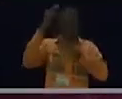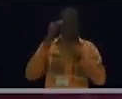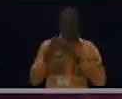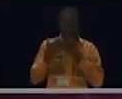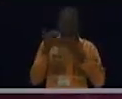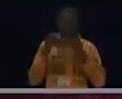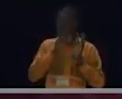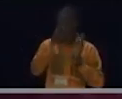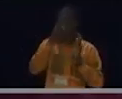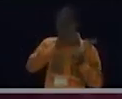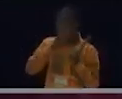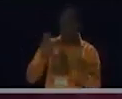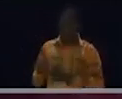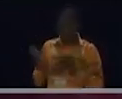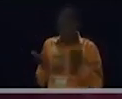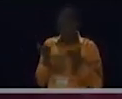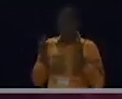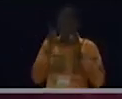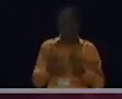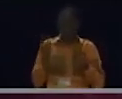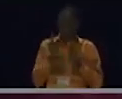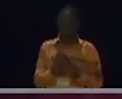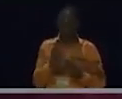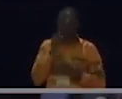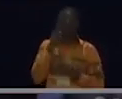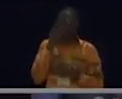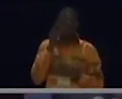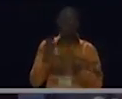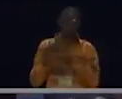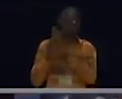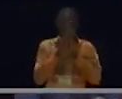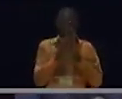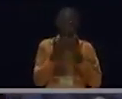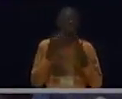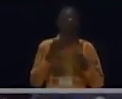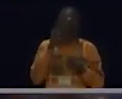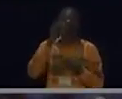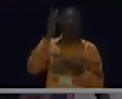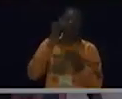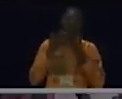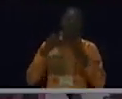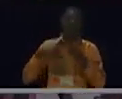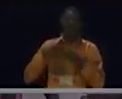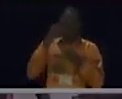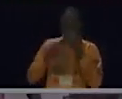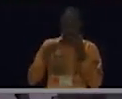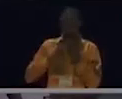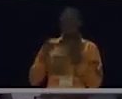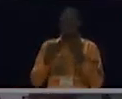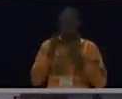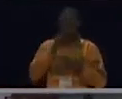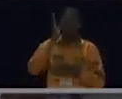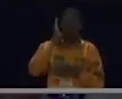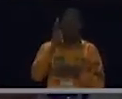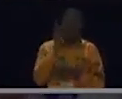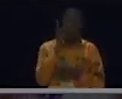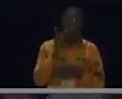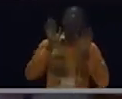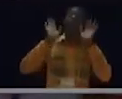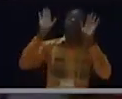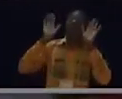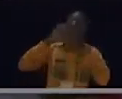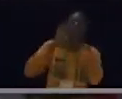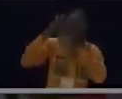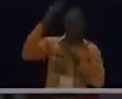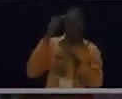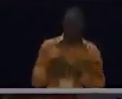You have been seeing signs. Before we end this service, may you see wonders. May you see